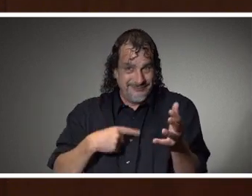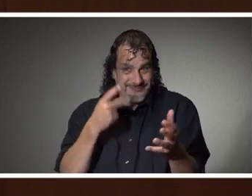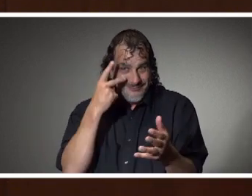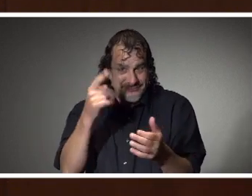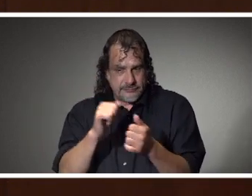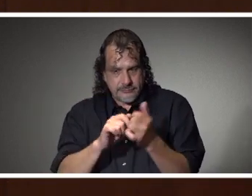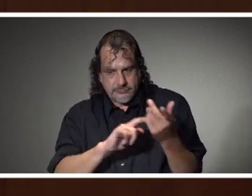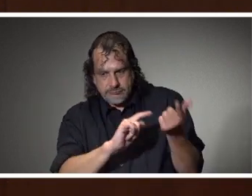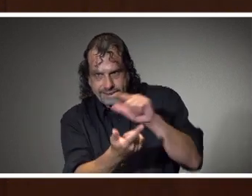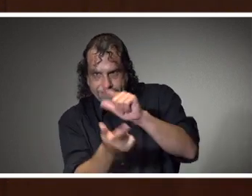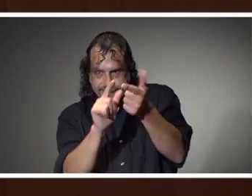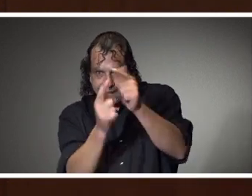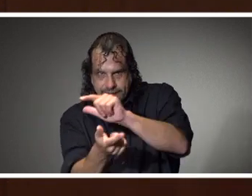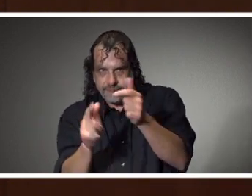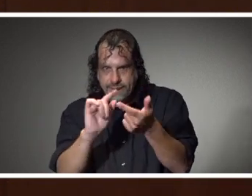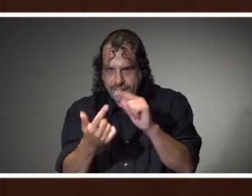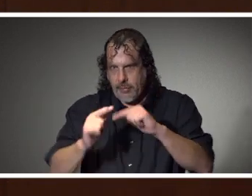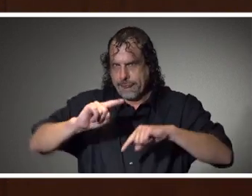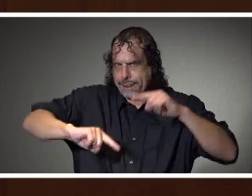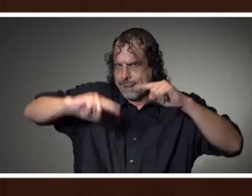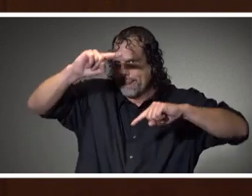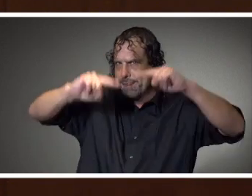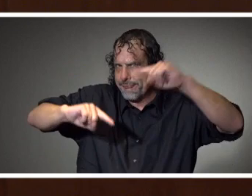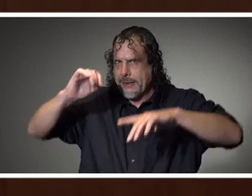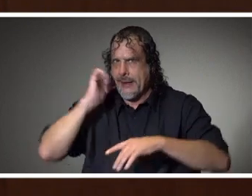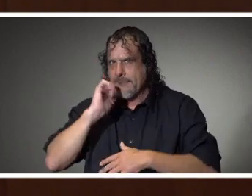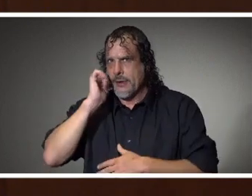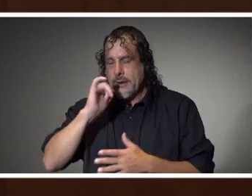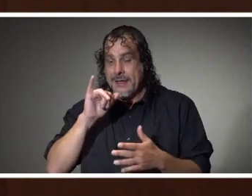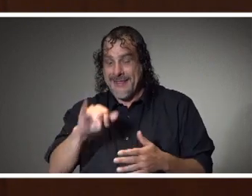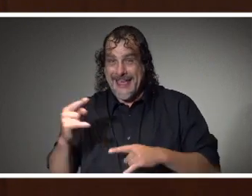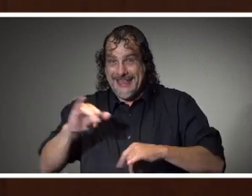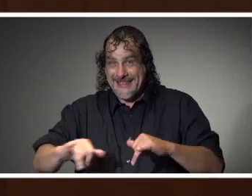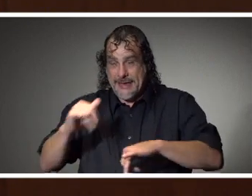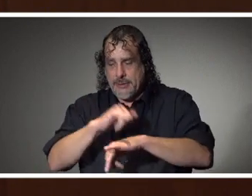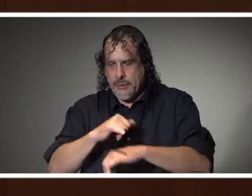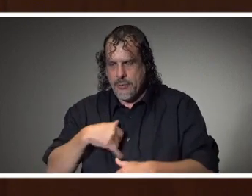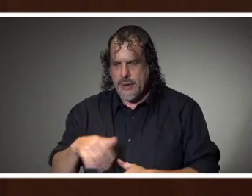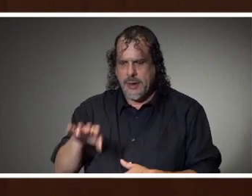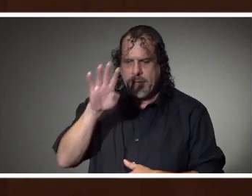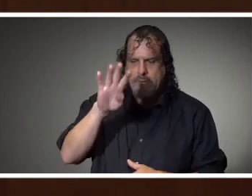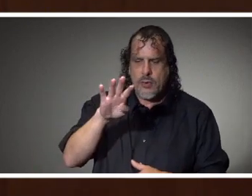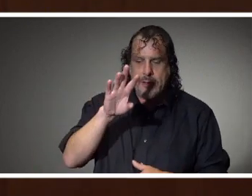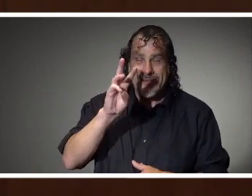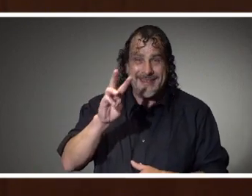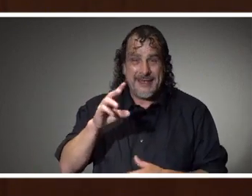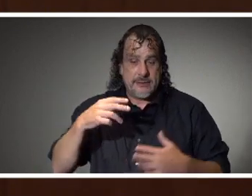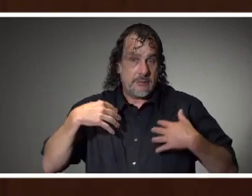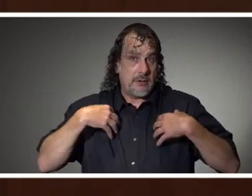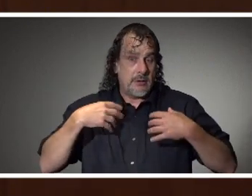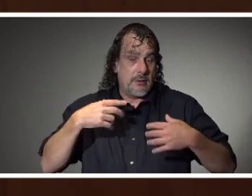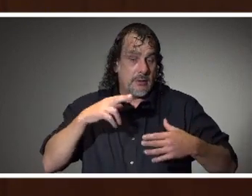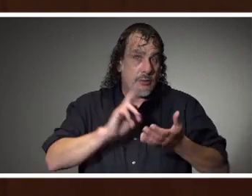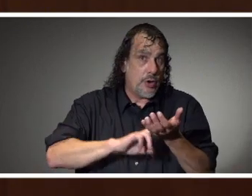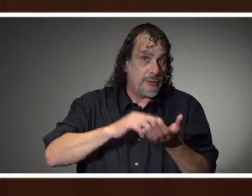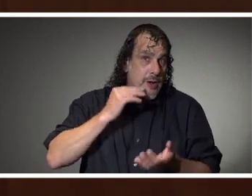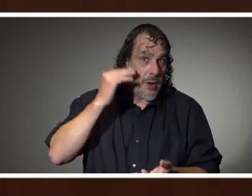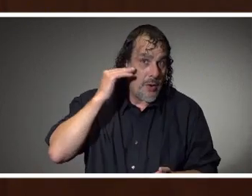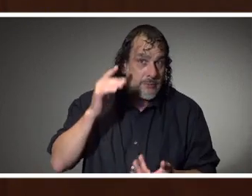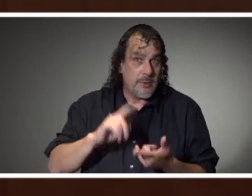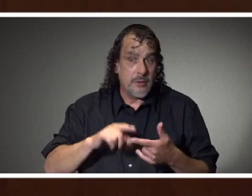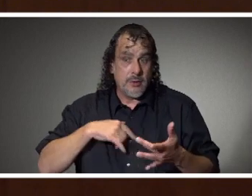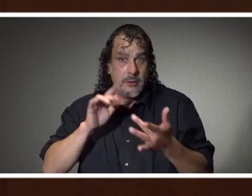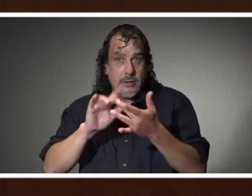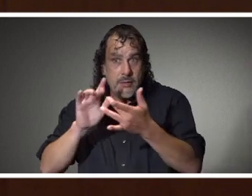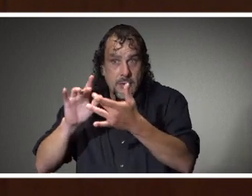but it varies day to day as you might expect. And on that same day, we did 46 health facility notifications. So if someone worked in a health facility, we contact them